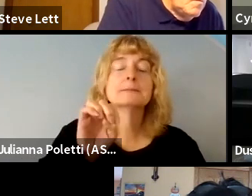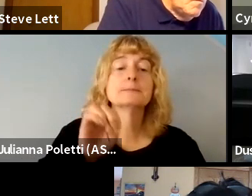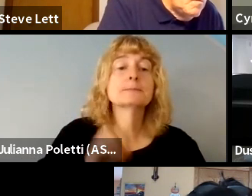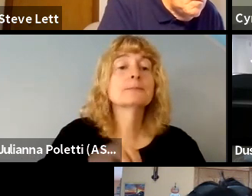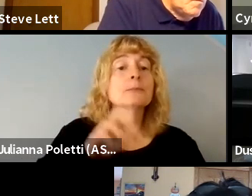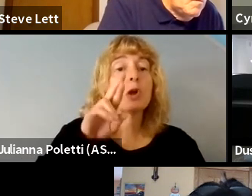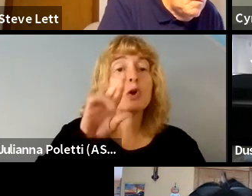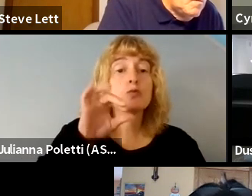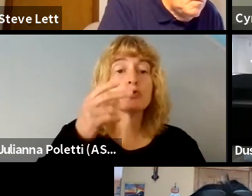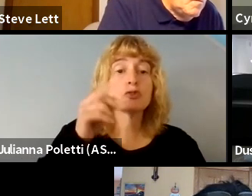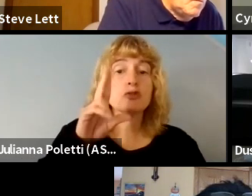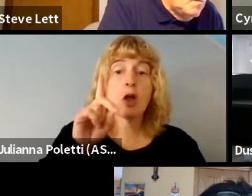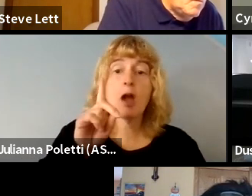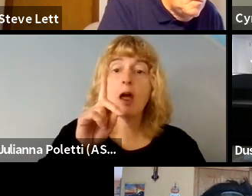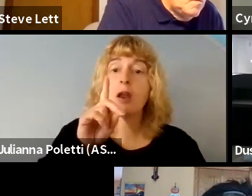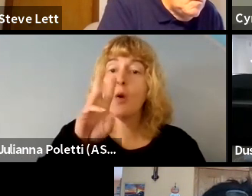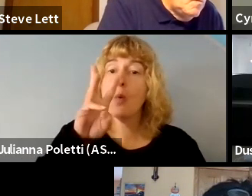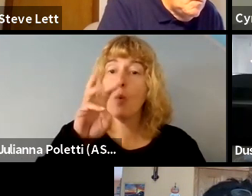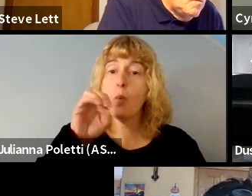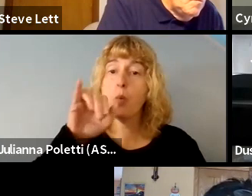Richard Weiss. Aye.